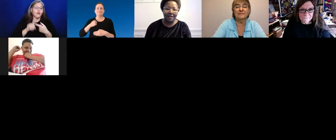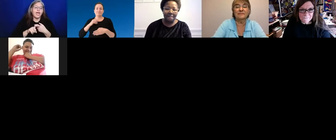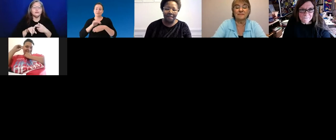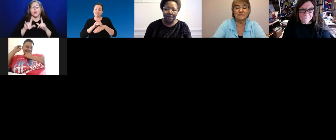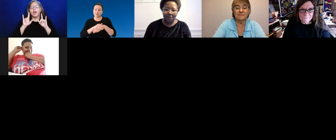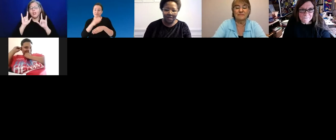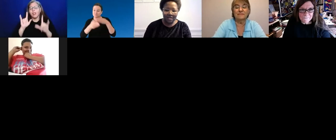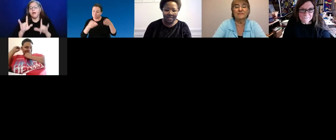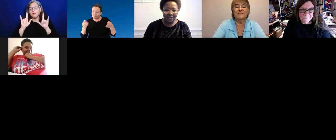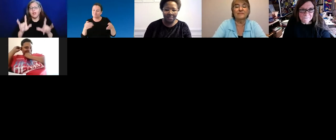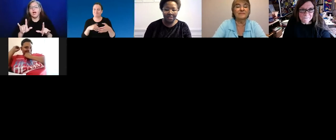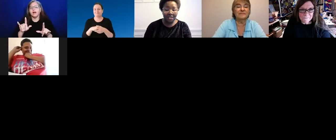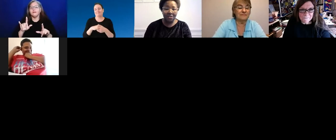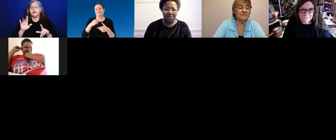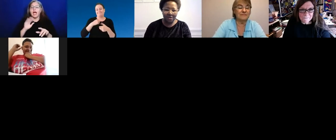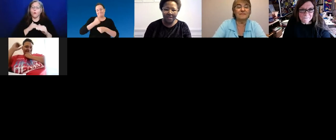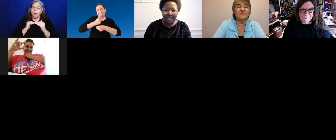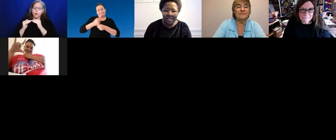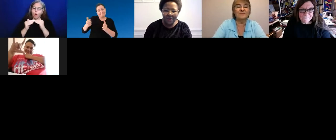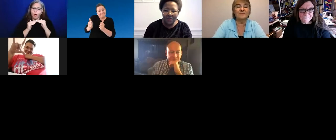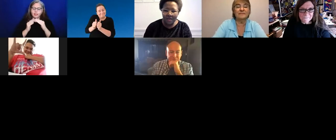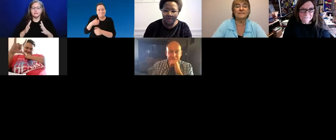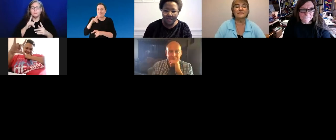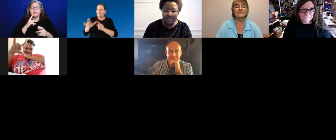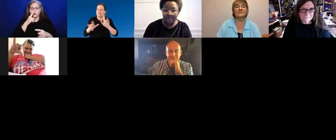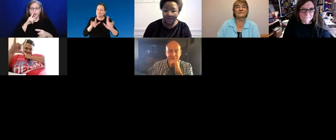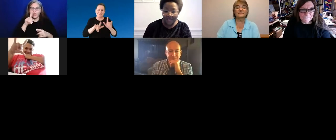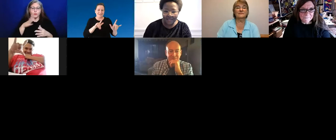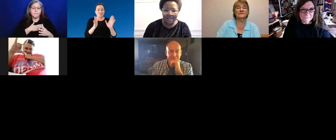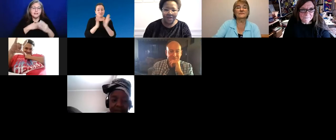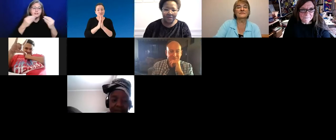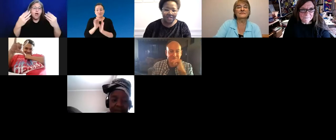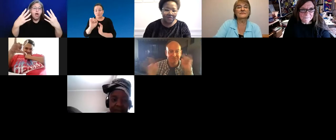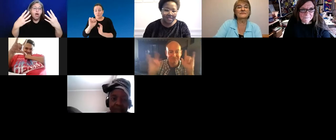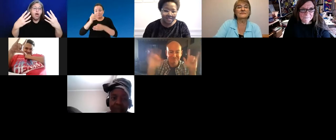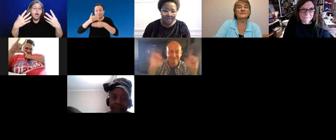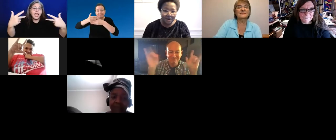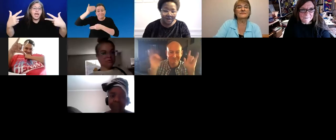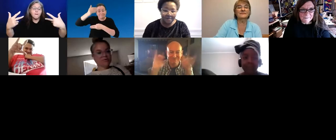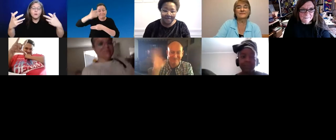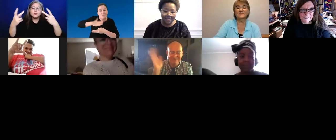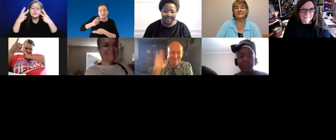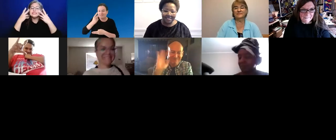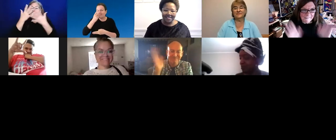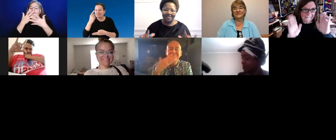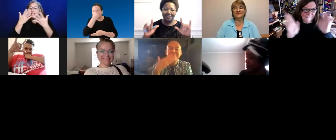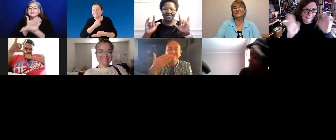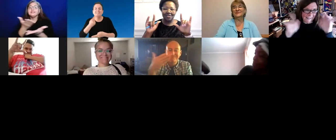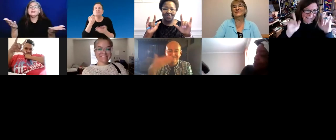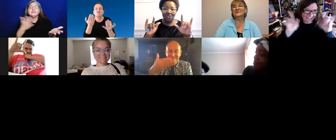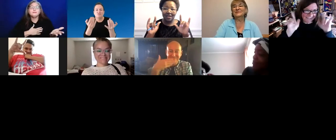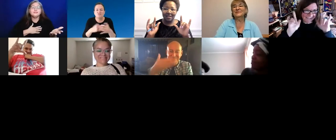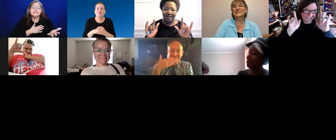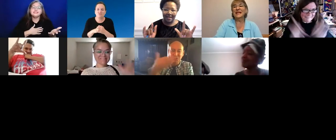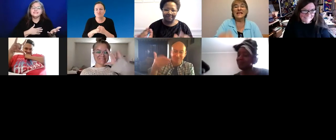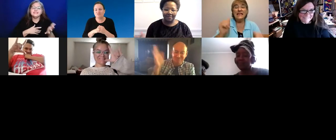all. Our colleagues, we appreciate you. So if we can turn on your cameras, if you can, we just want to see all your faces, you know,